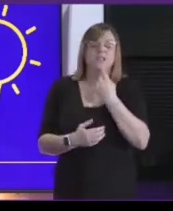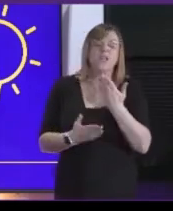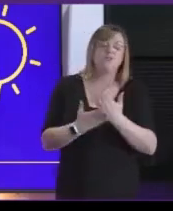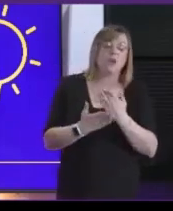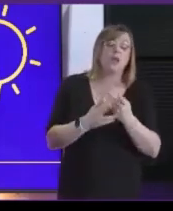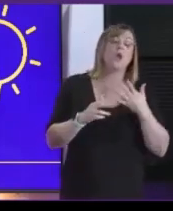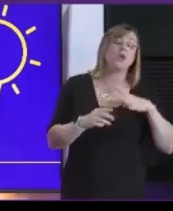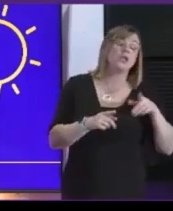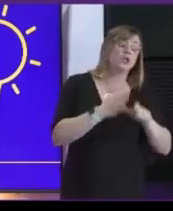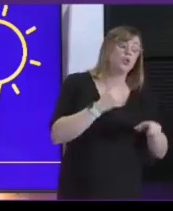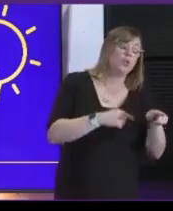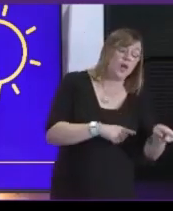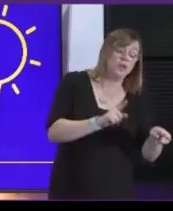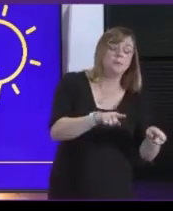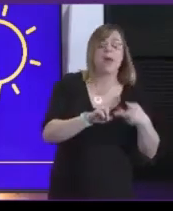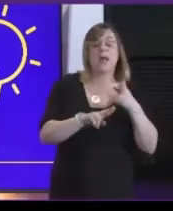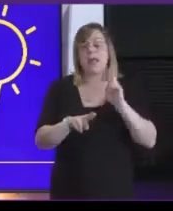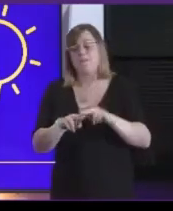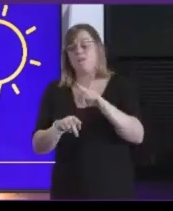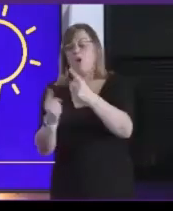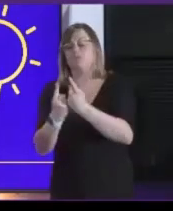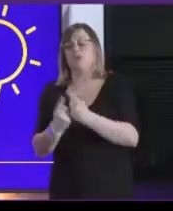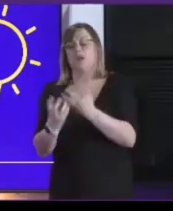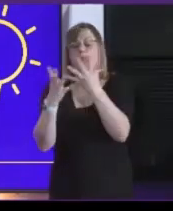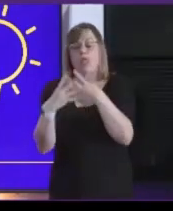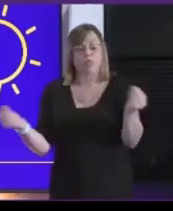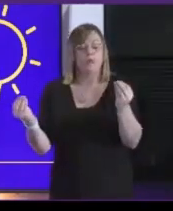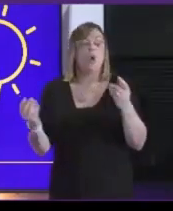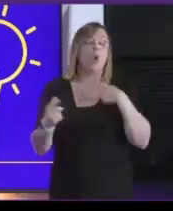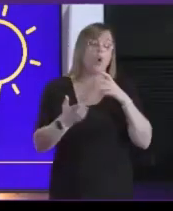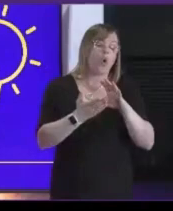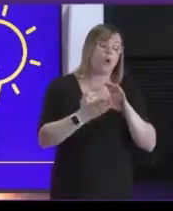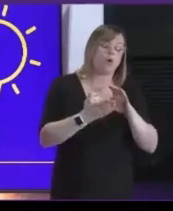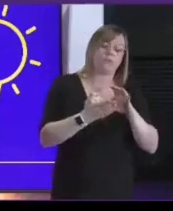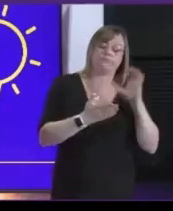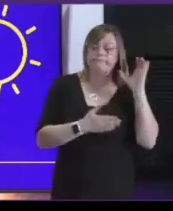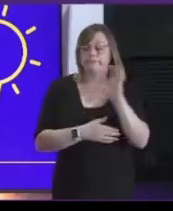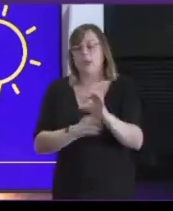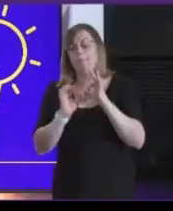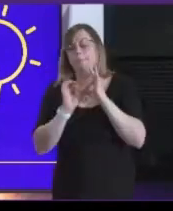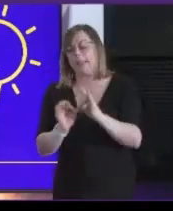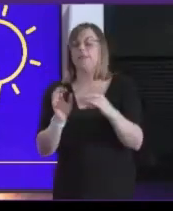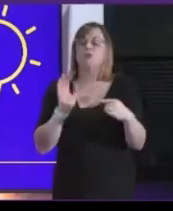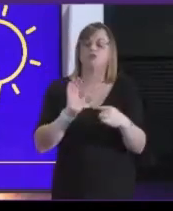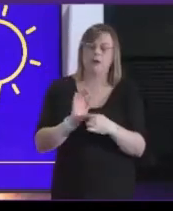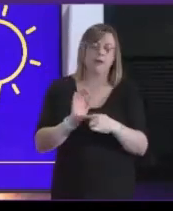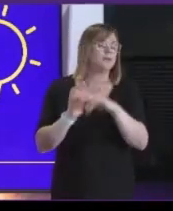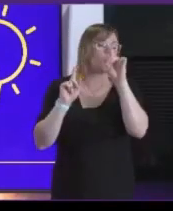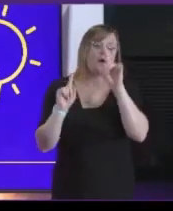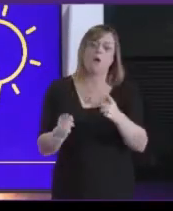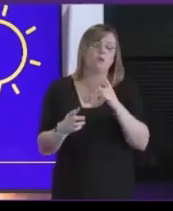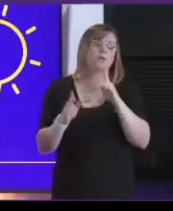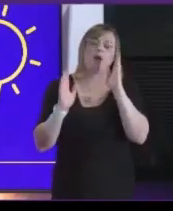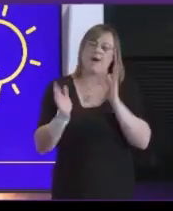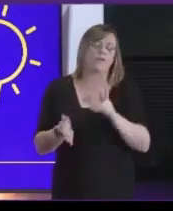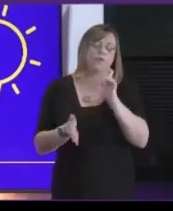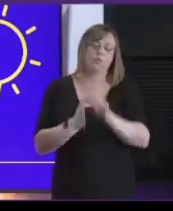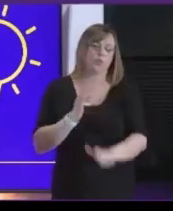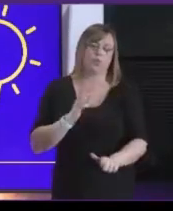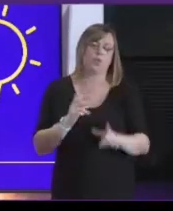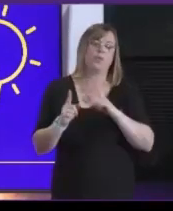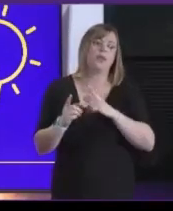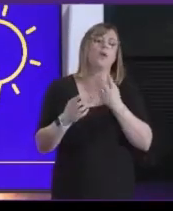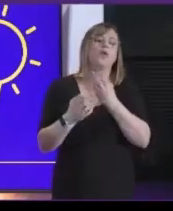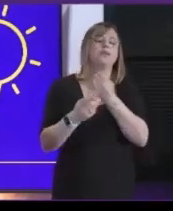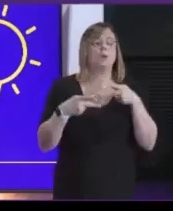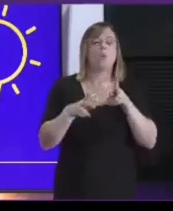to do this, but if that means that your whole product will break or it will cost you billions or trillions or whatever, then you don't have to do it, then there is a workaround, or